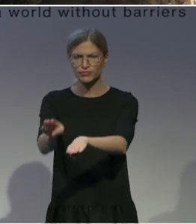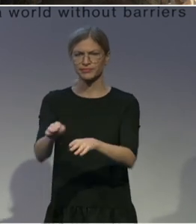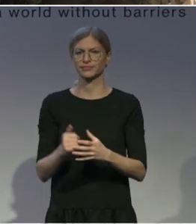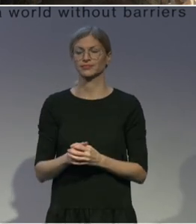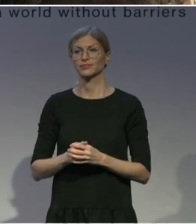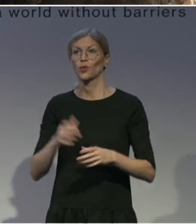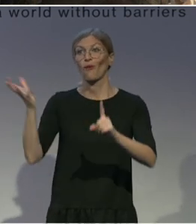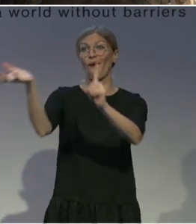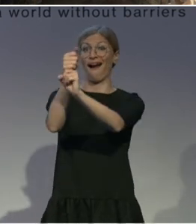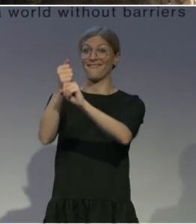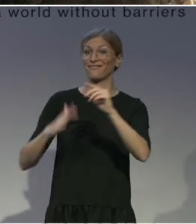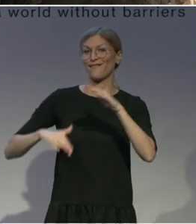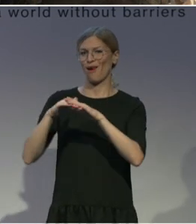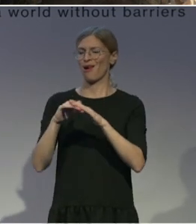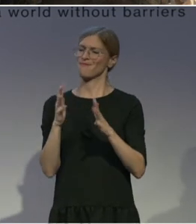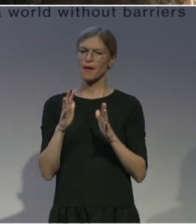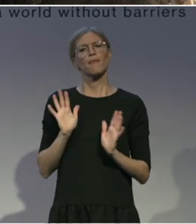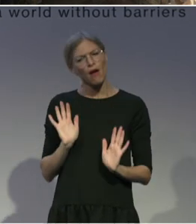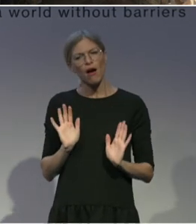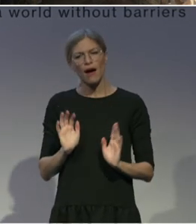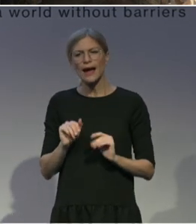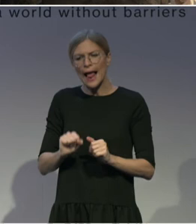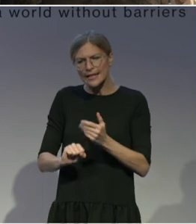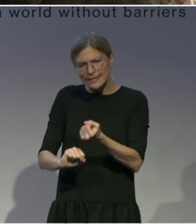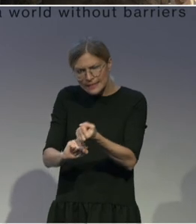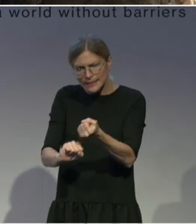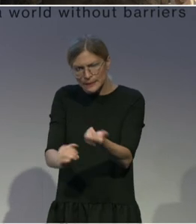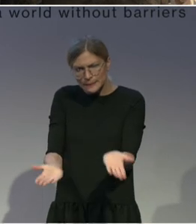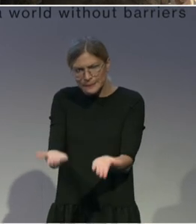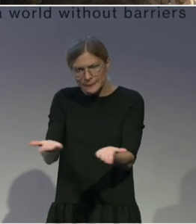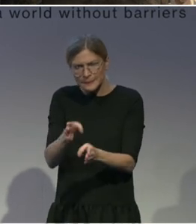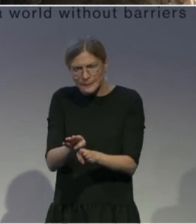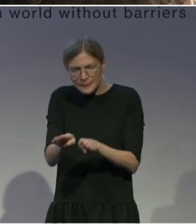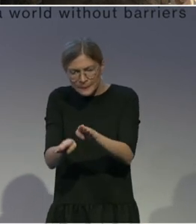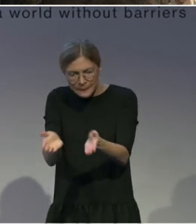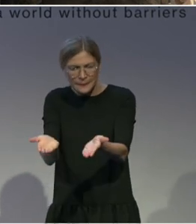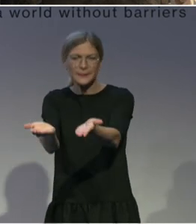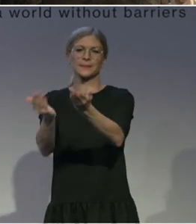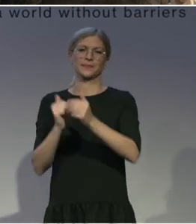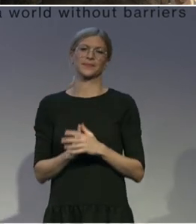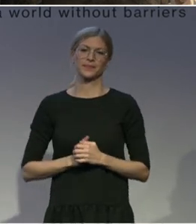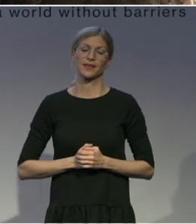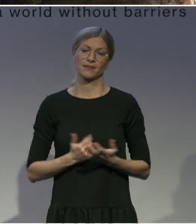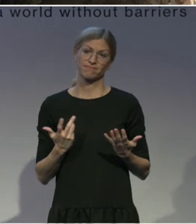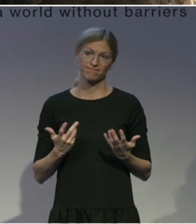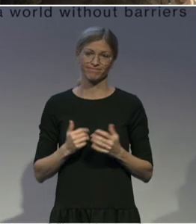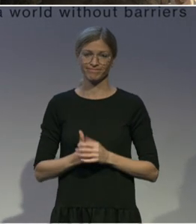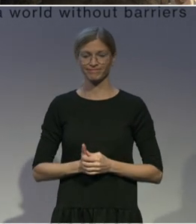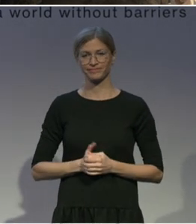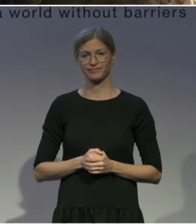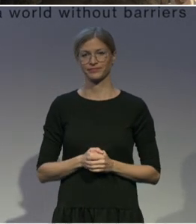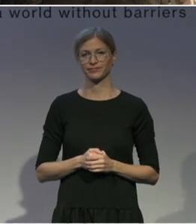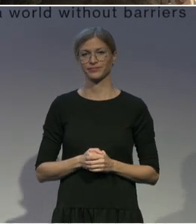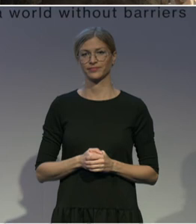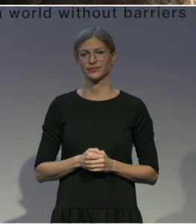around getting people assistive devices when they've really needed them, not having a huge wait for years, lobbying